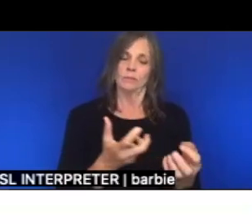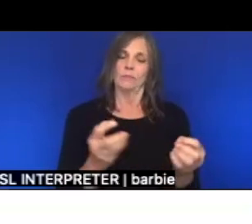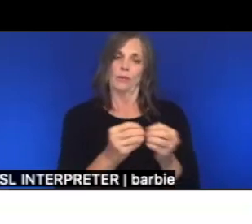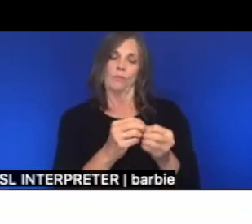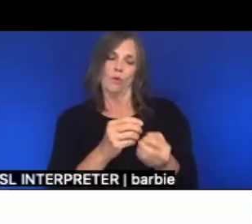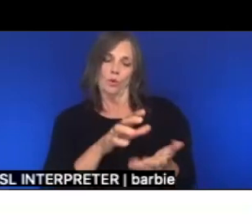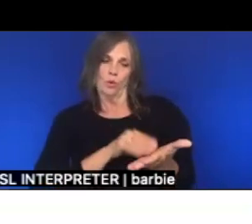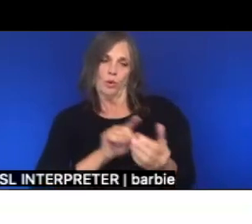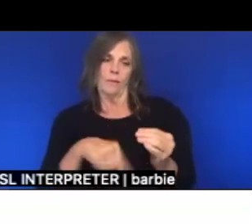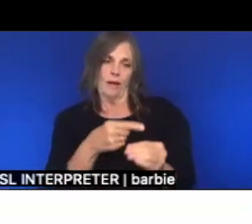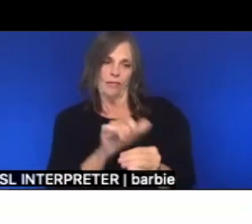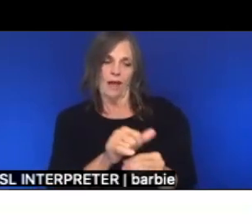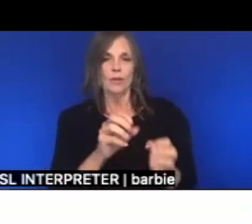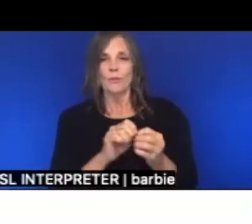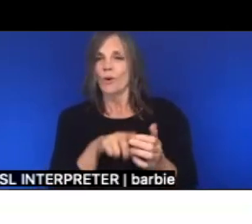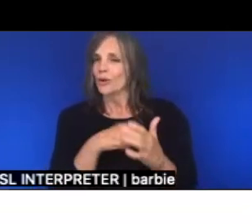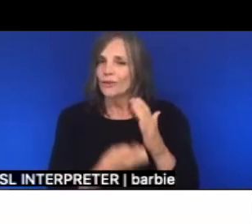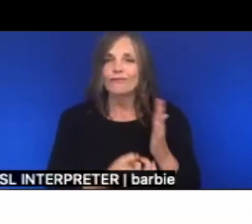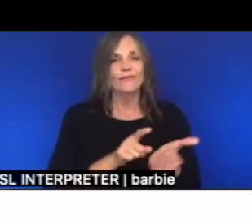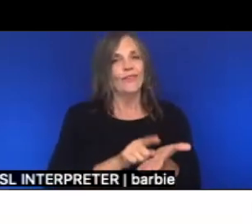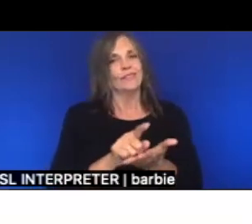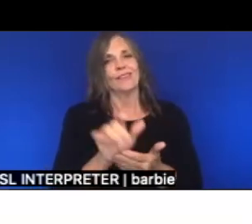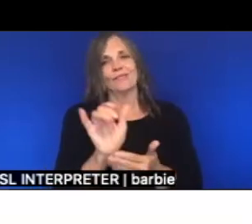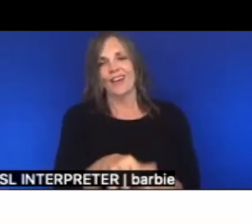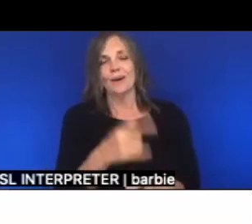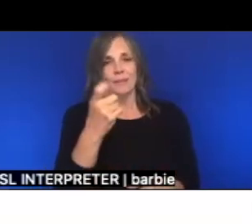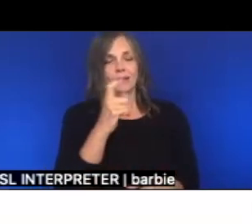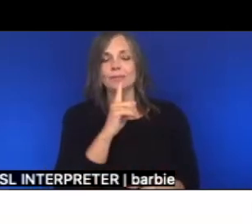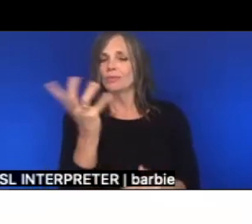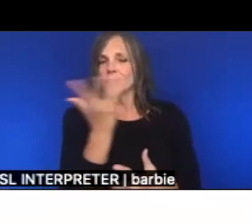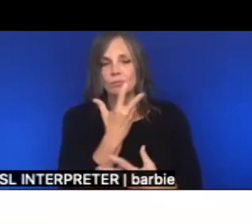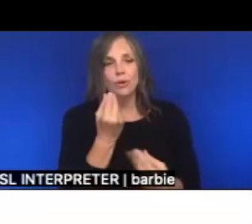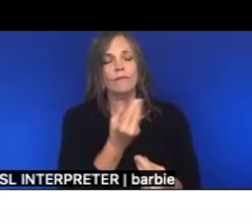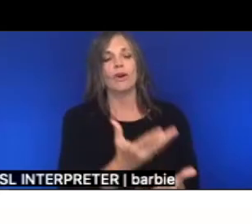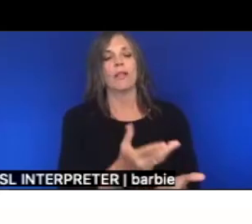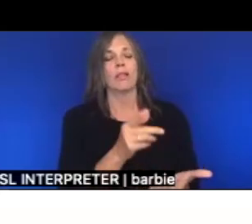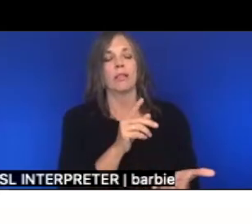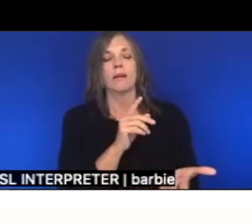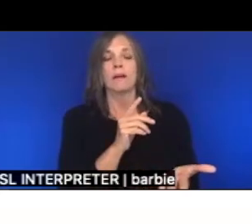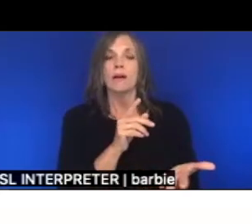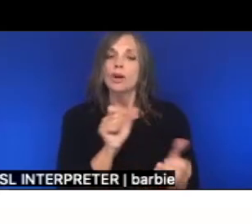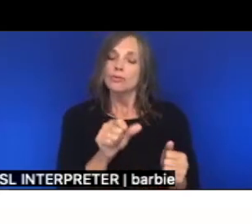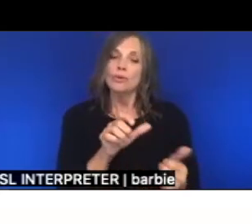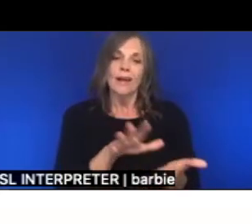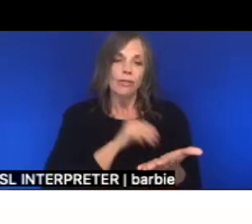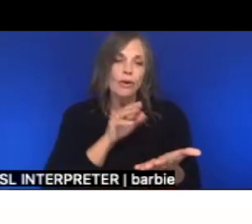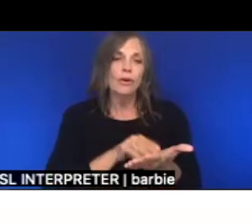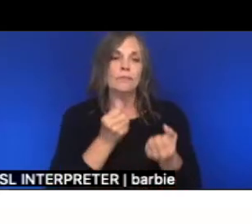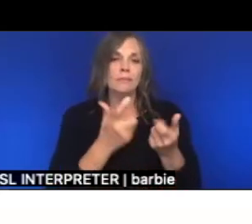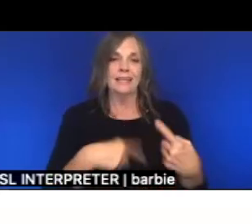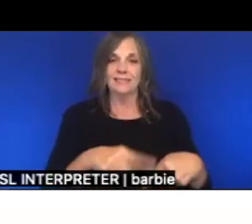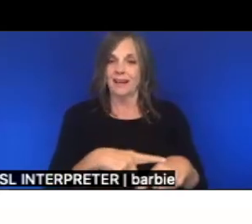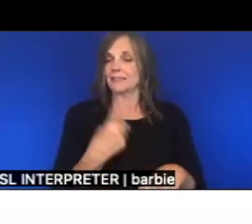more that you fall in love with it, because it's really beautiful. You can learn many signs within 1 week. I was